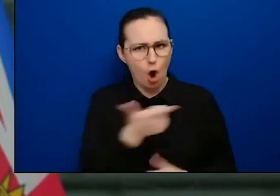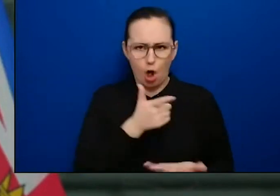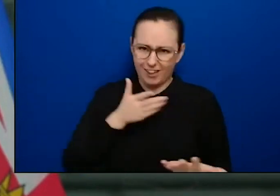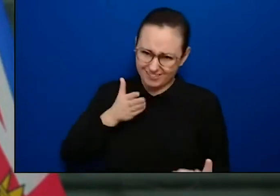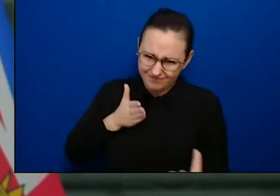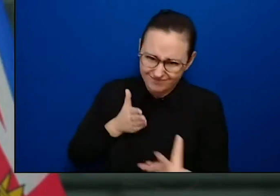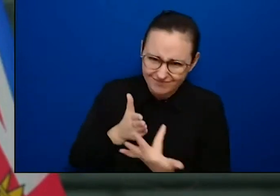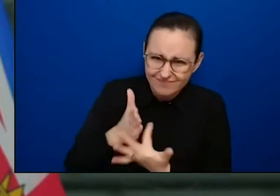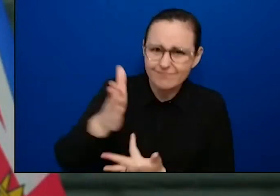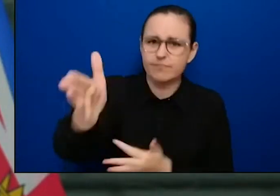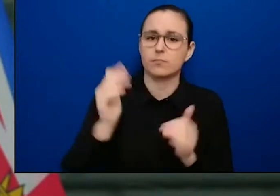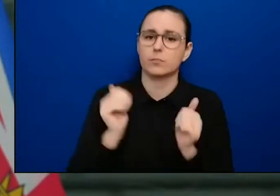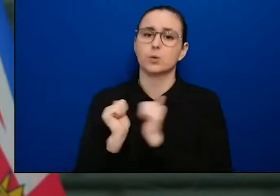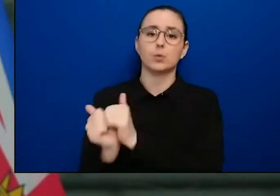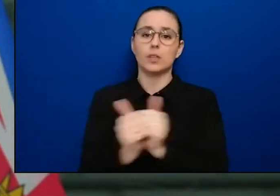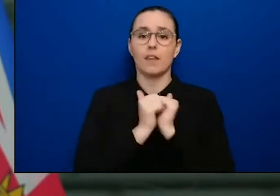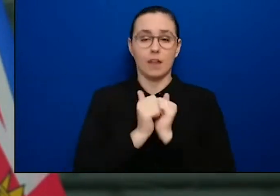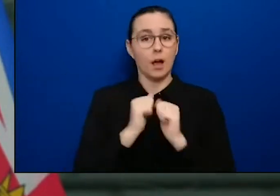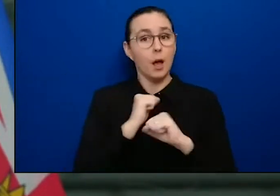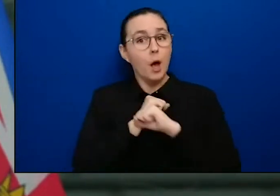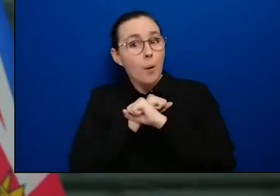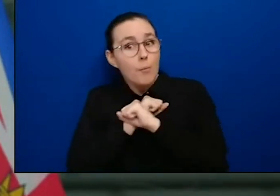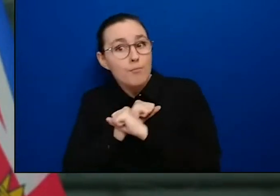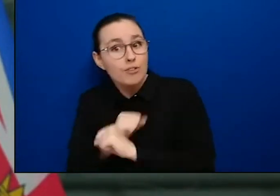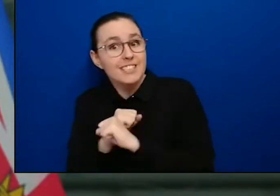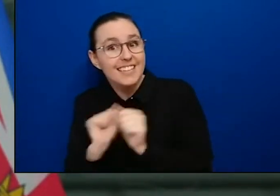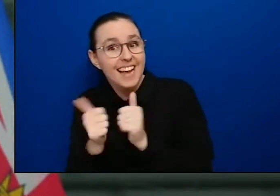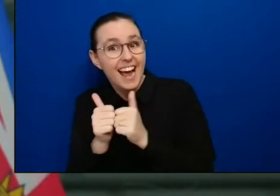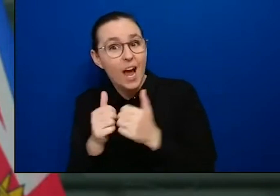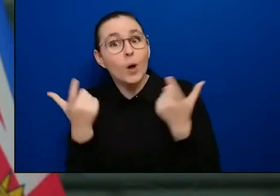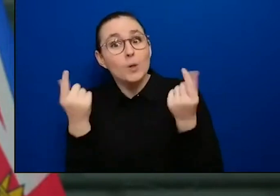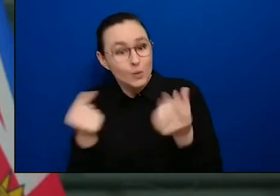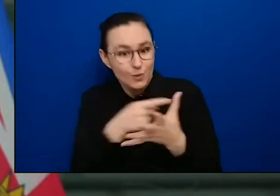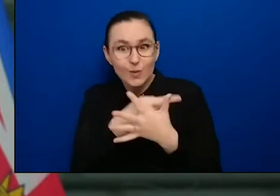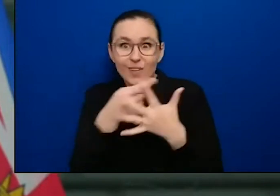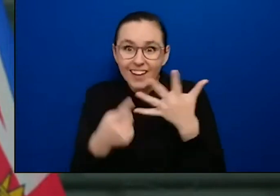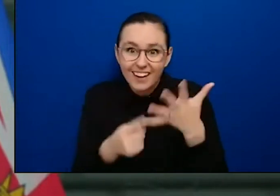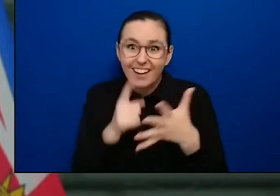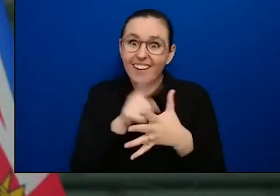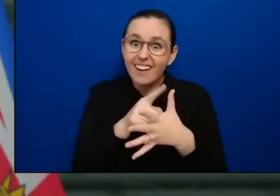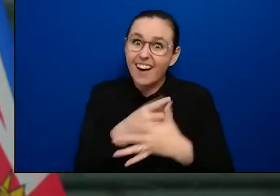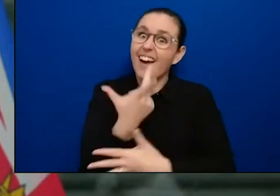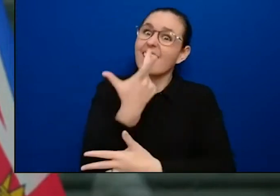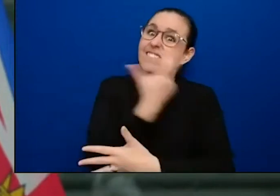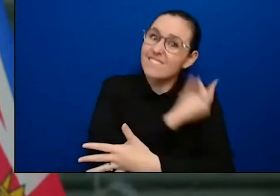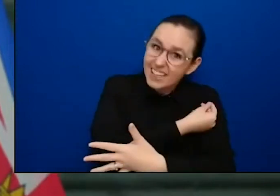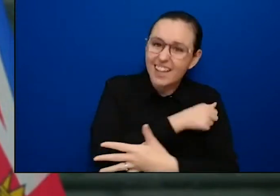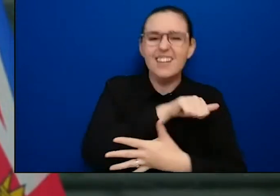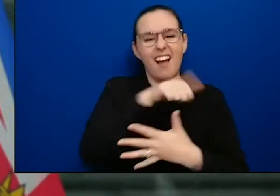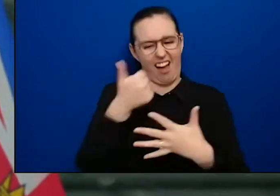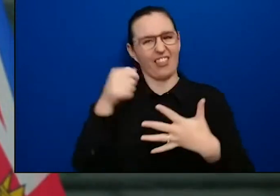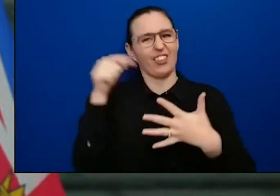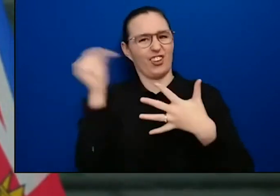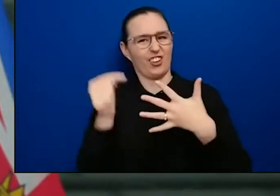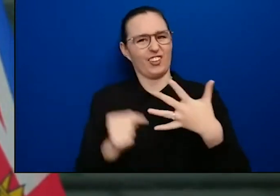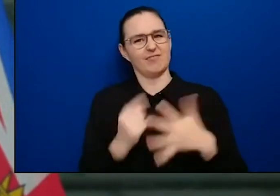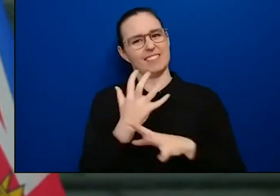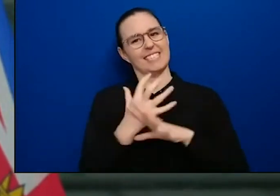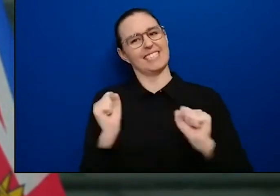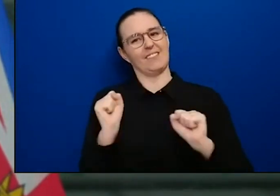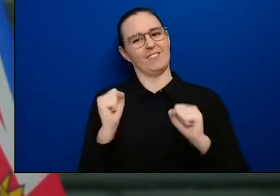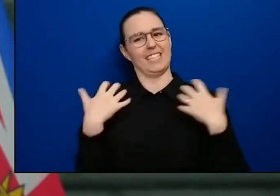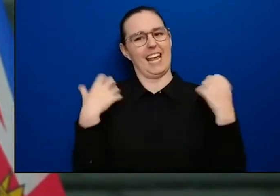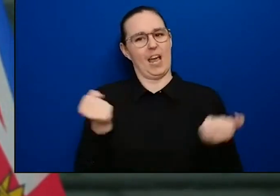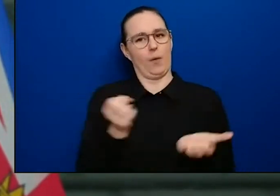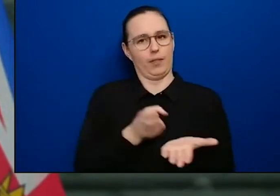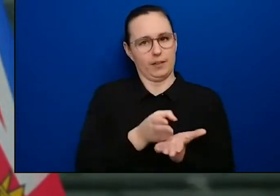the protection that vaccines offer. And we now have that added protection that, as of yesterday